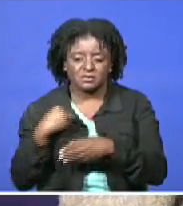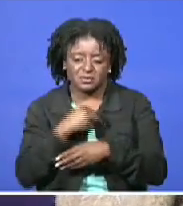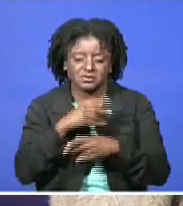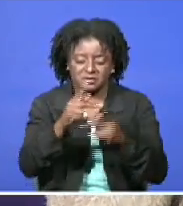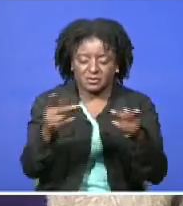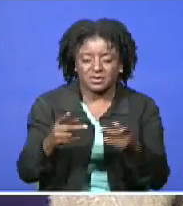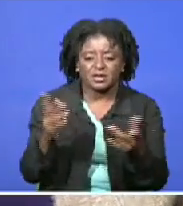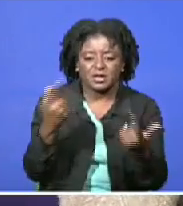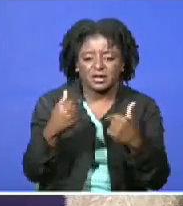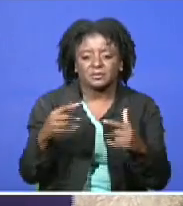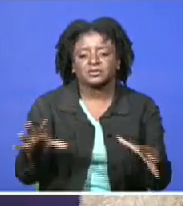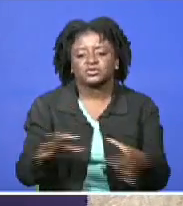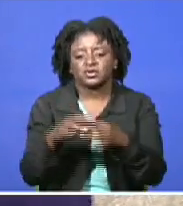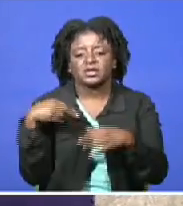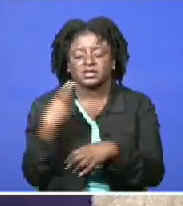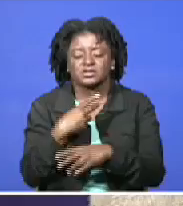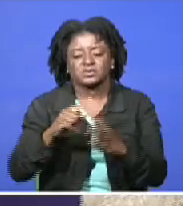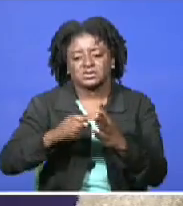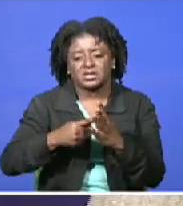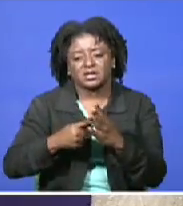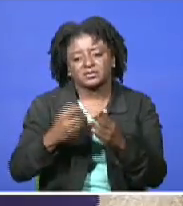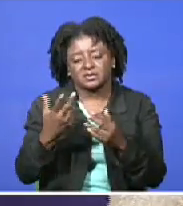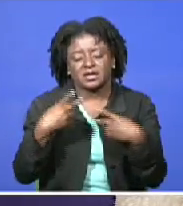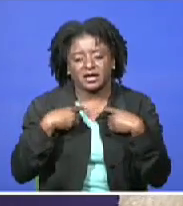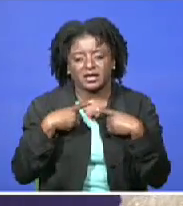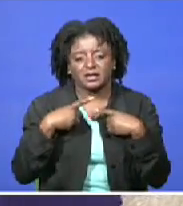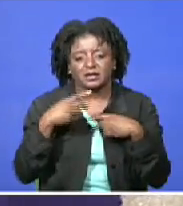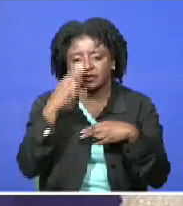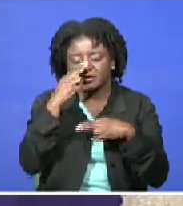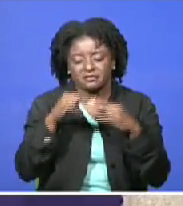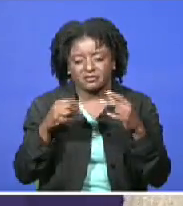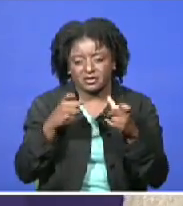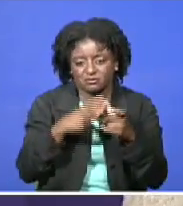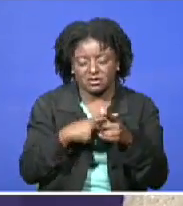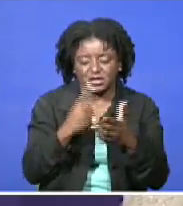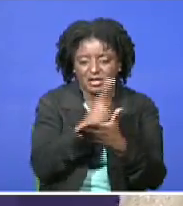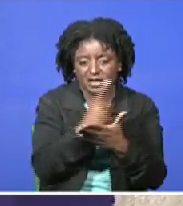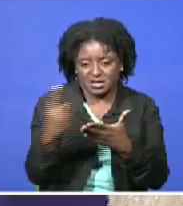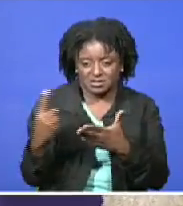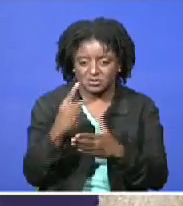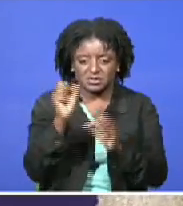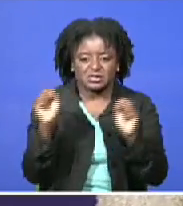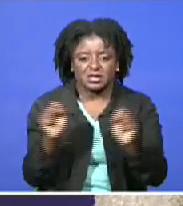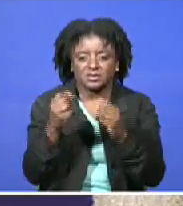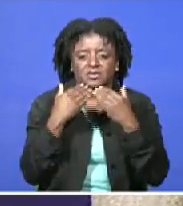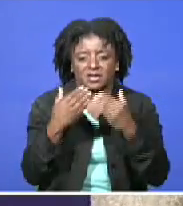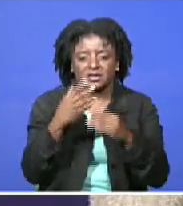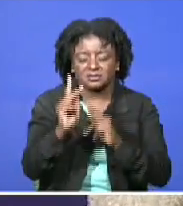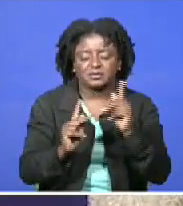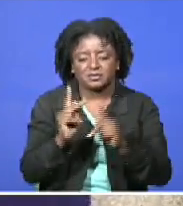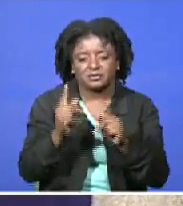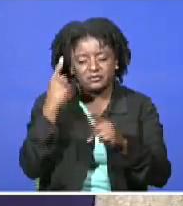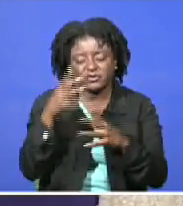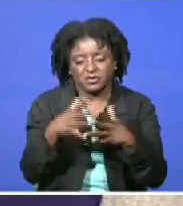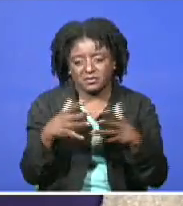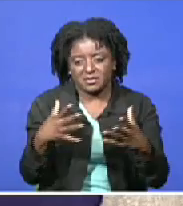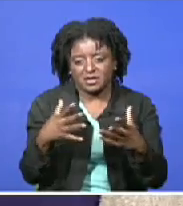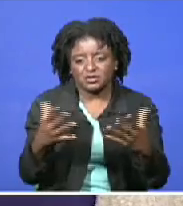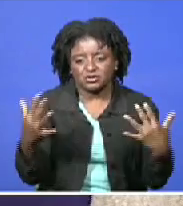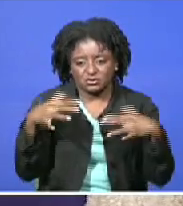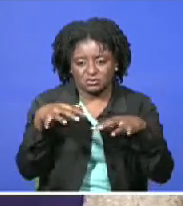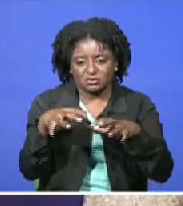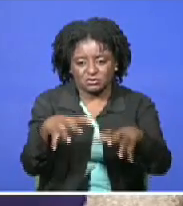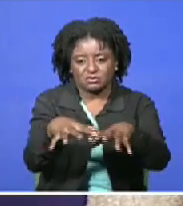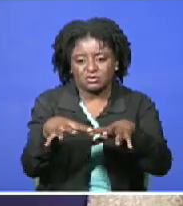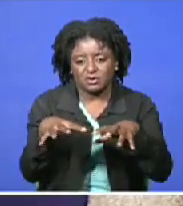join us. We start off, we had the fun run, like you said, last week, Saturday, and we thank the public for the major turnout.